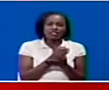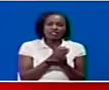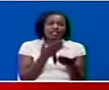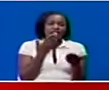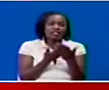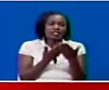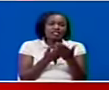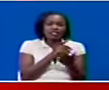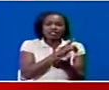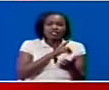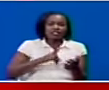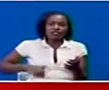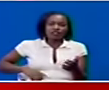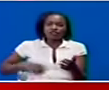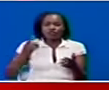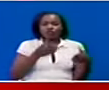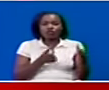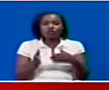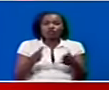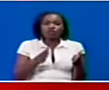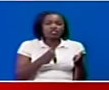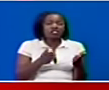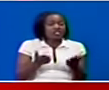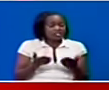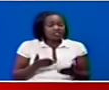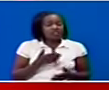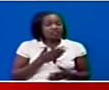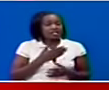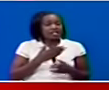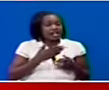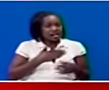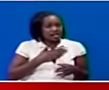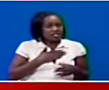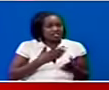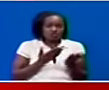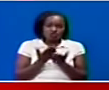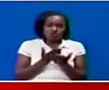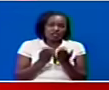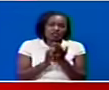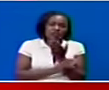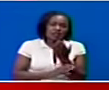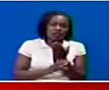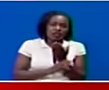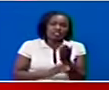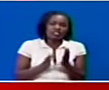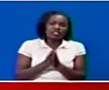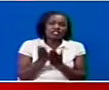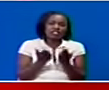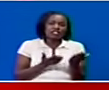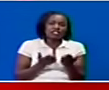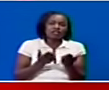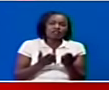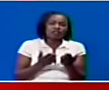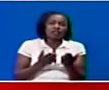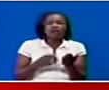thank the Lord for the opportunity he has given us to serve our country and to serve our fellow